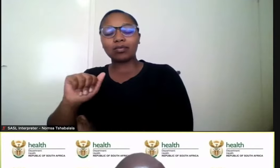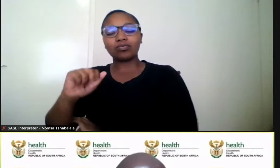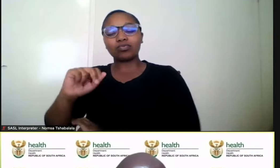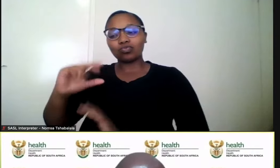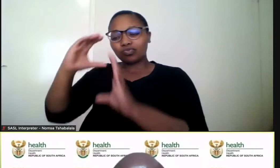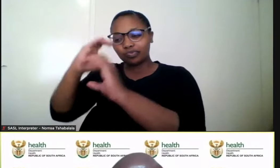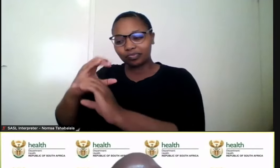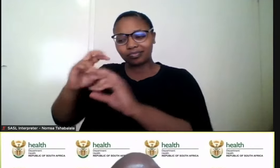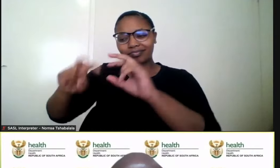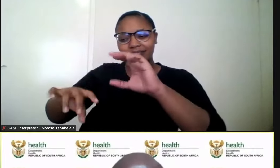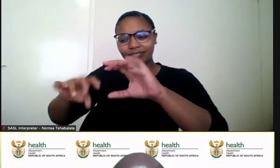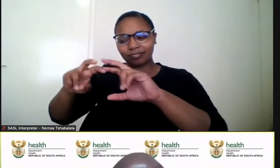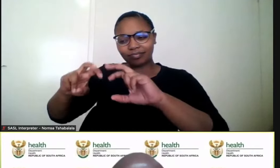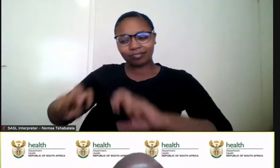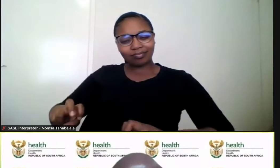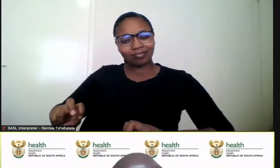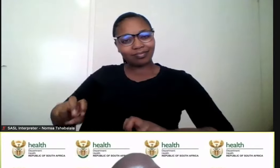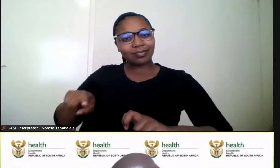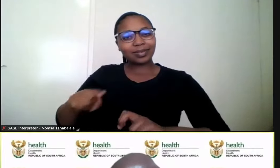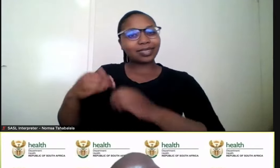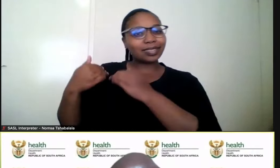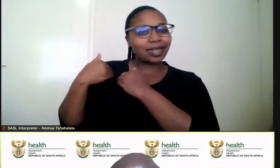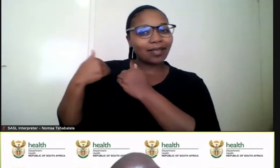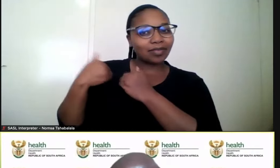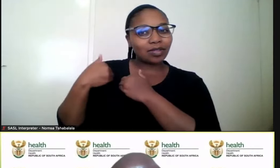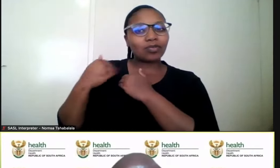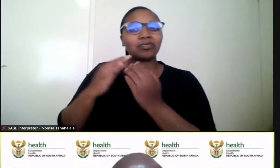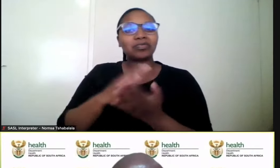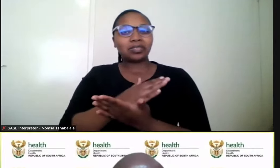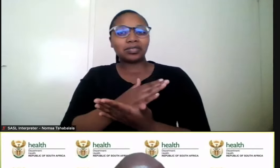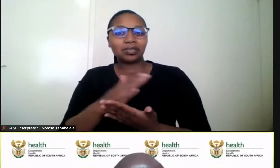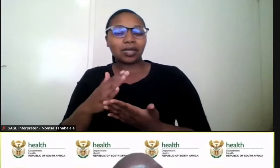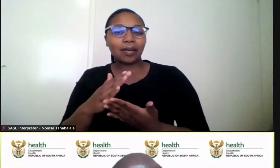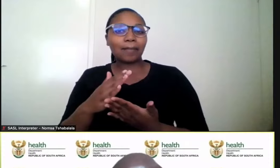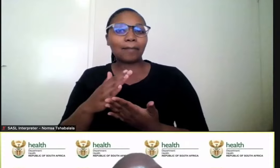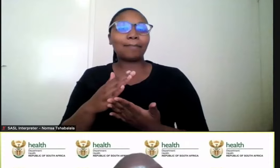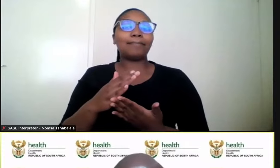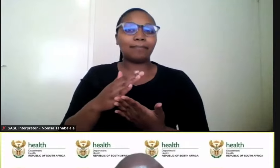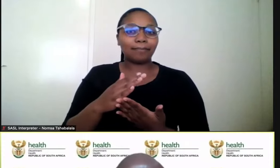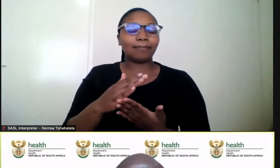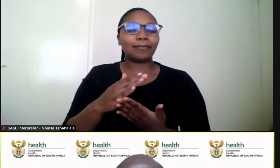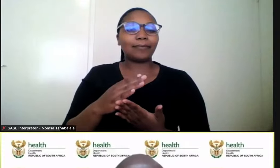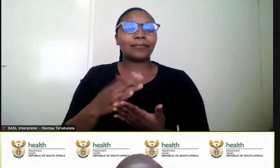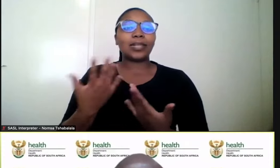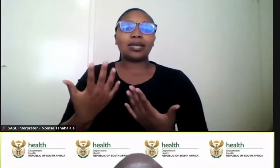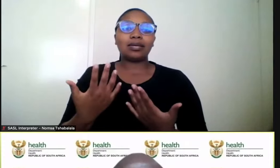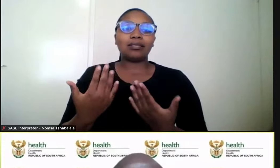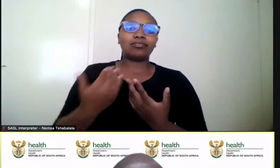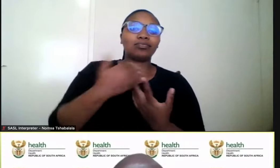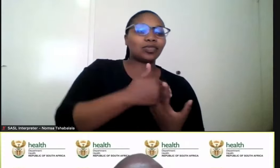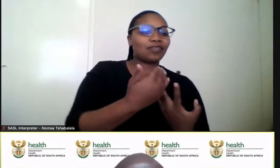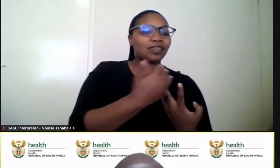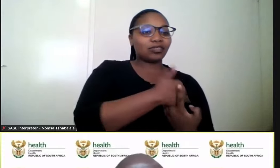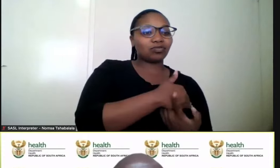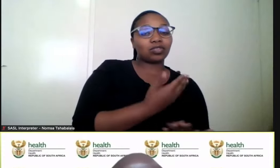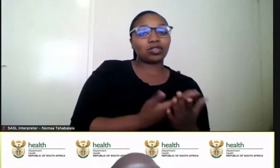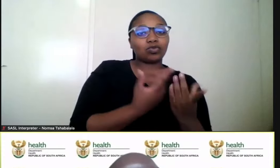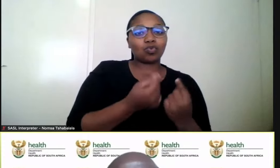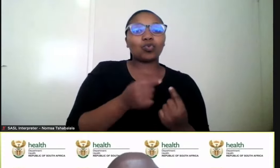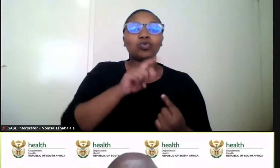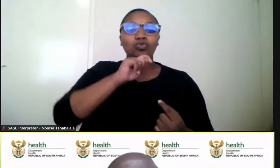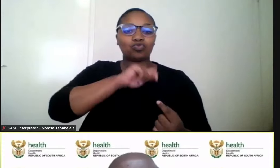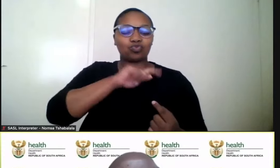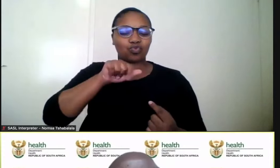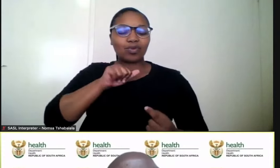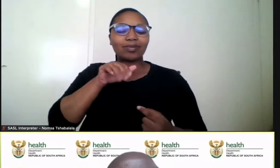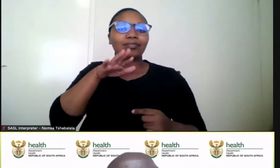and efficacy of certain interventions. So that's why we move step by step. So we're not averse